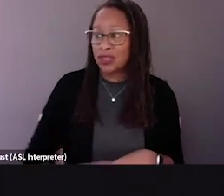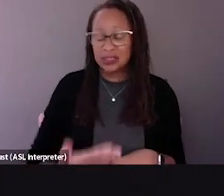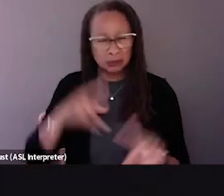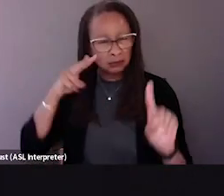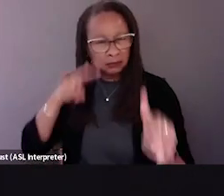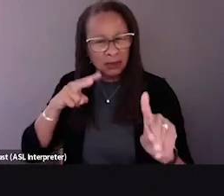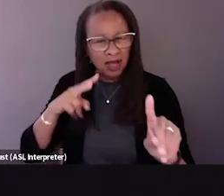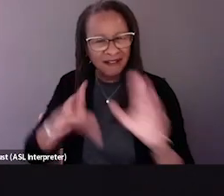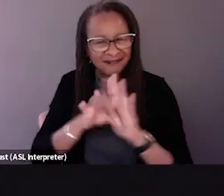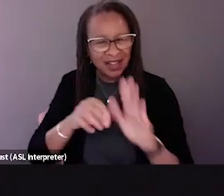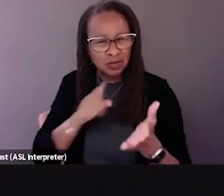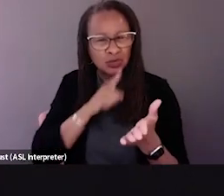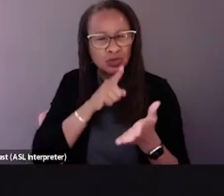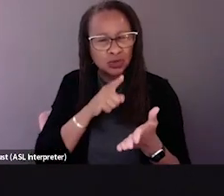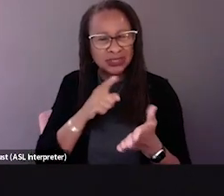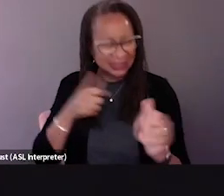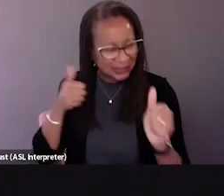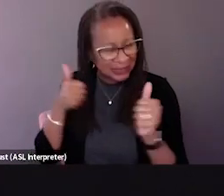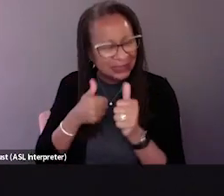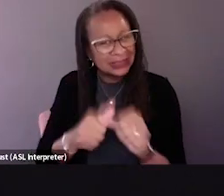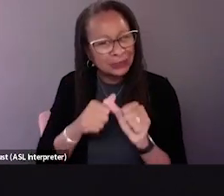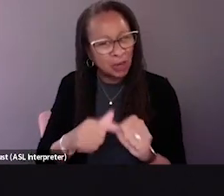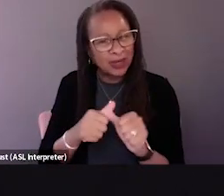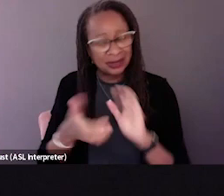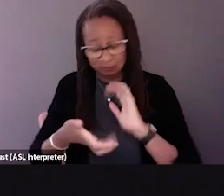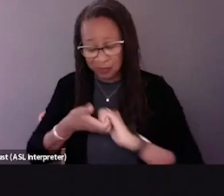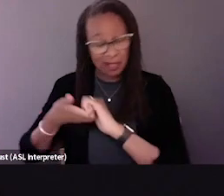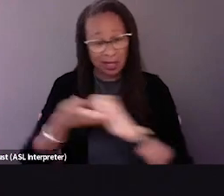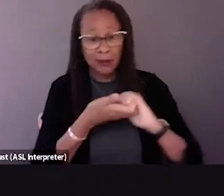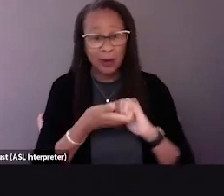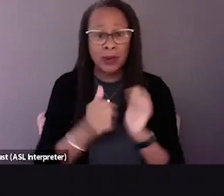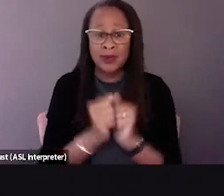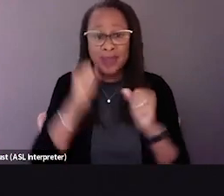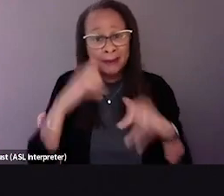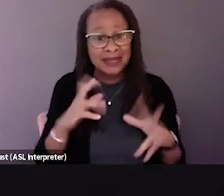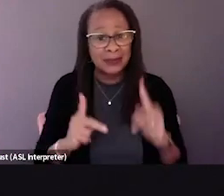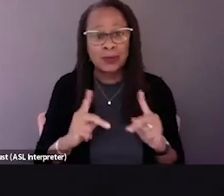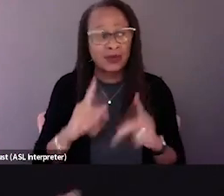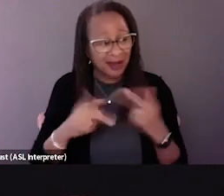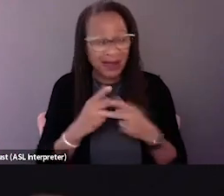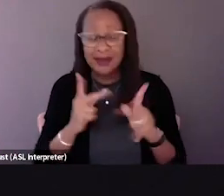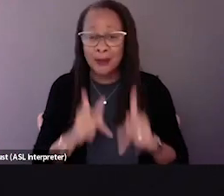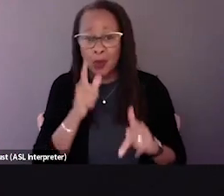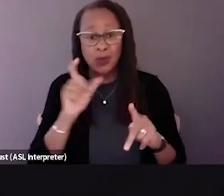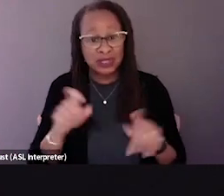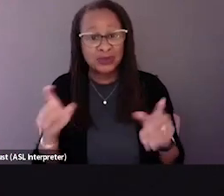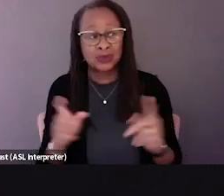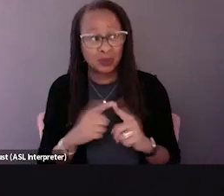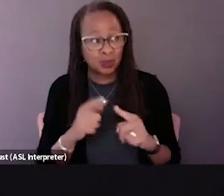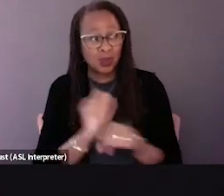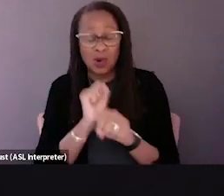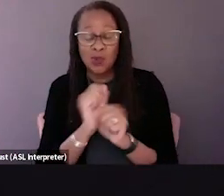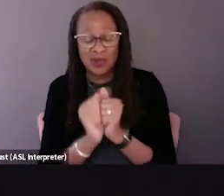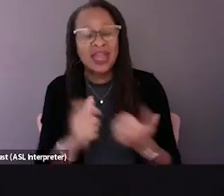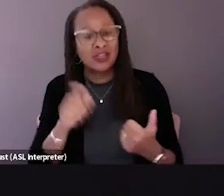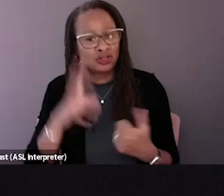truth and just keep at it, and you collaborate with the kind of people that you need to, you're able to create